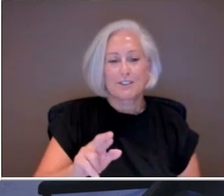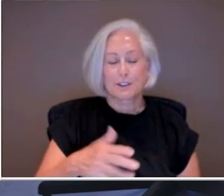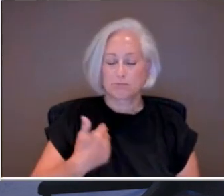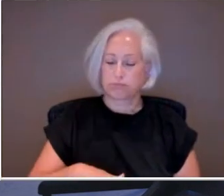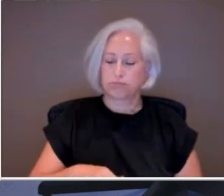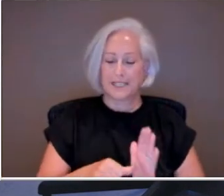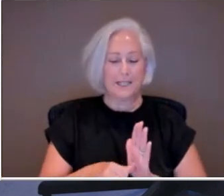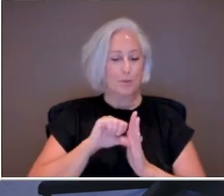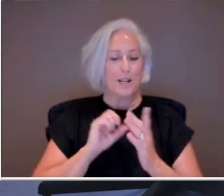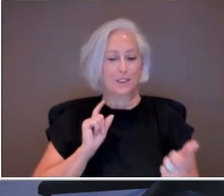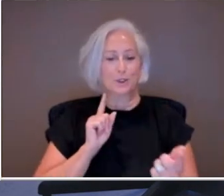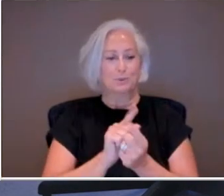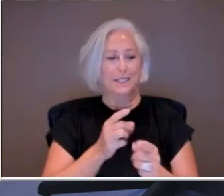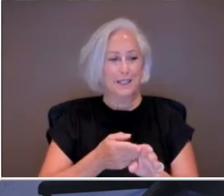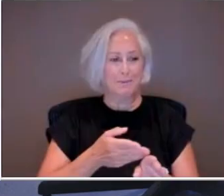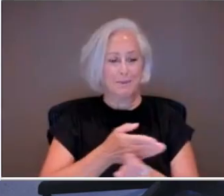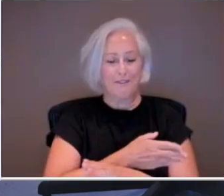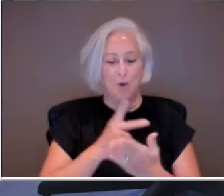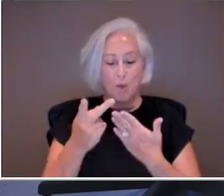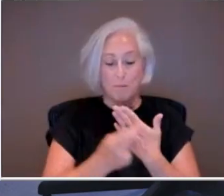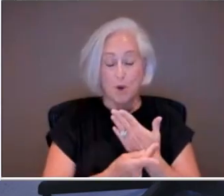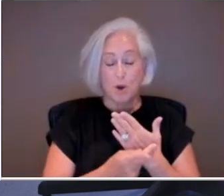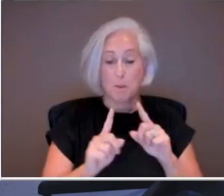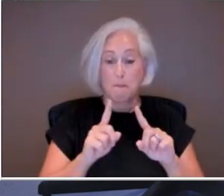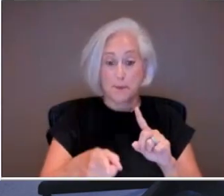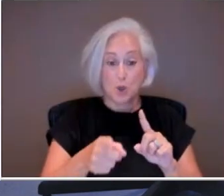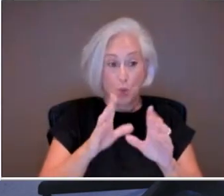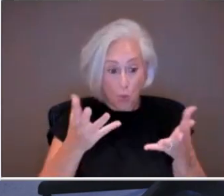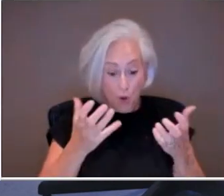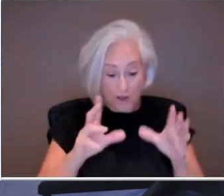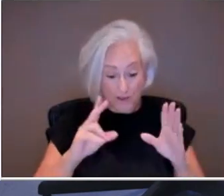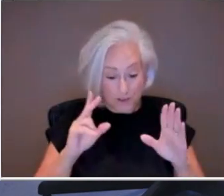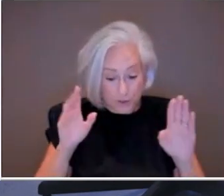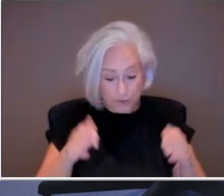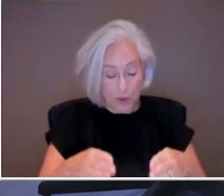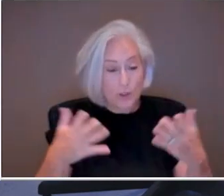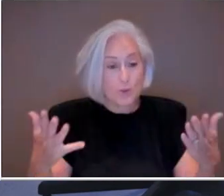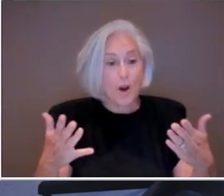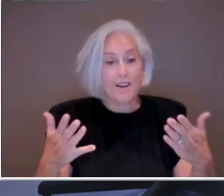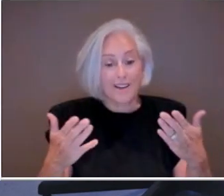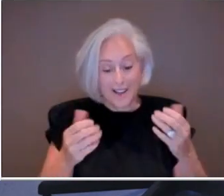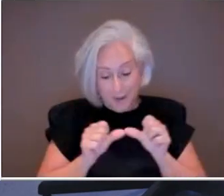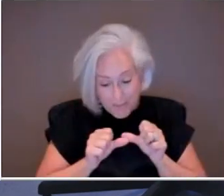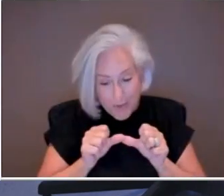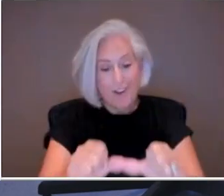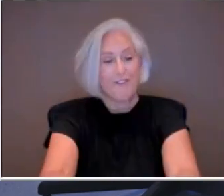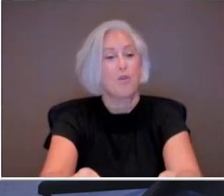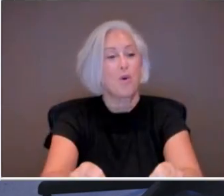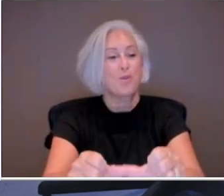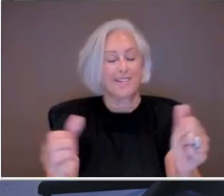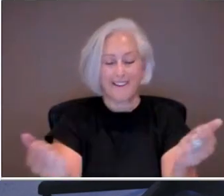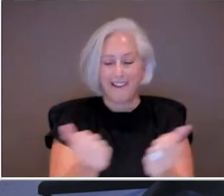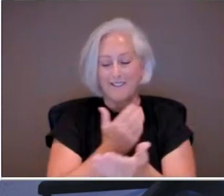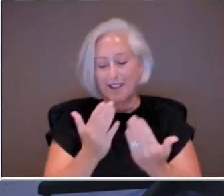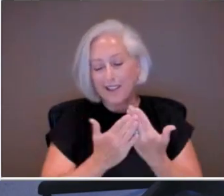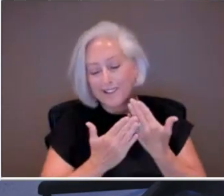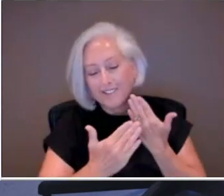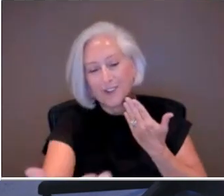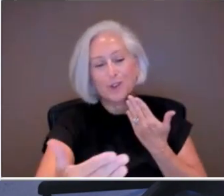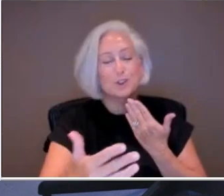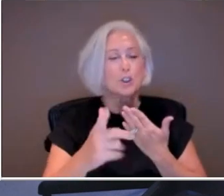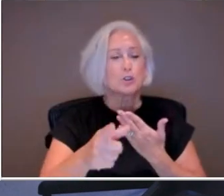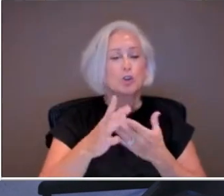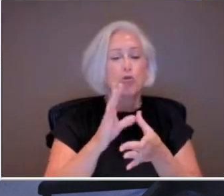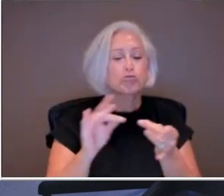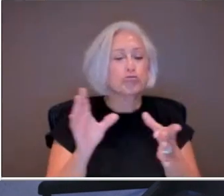before the program. The thing you wanted to focus on is moving forward and everything that's in your future. So what's your message to people watching who might